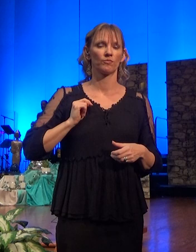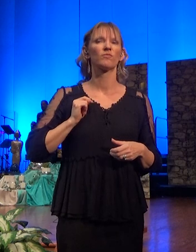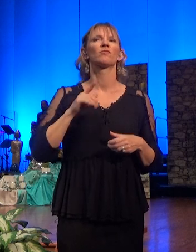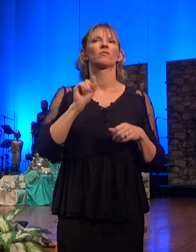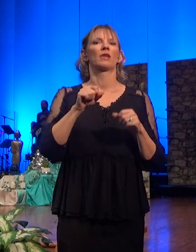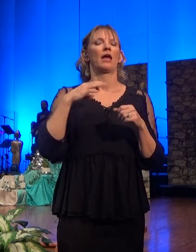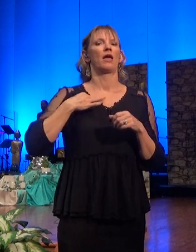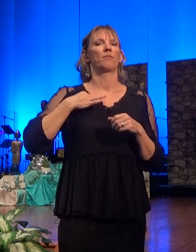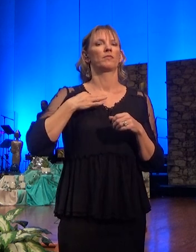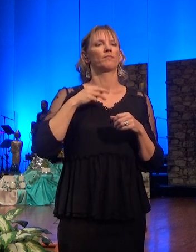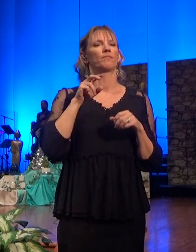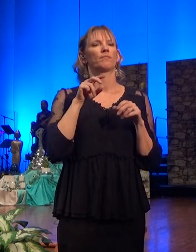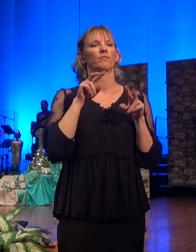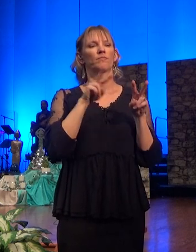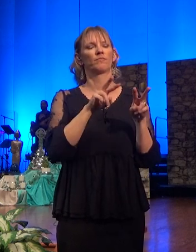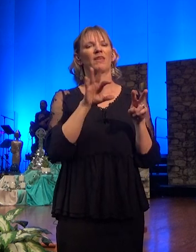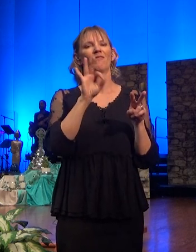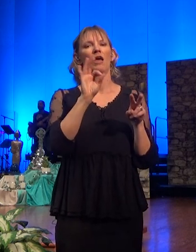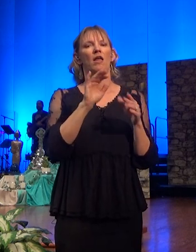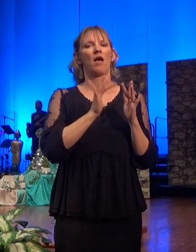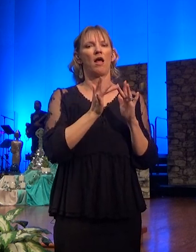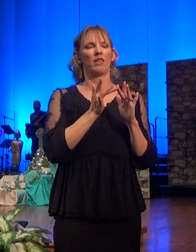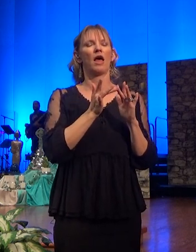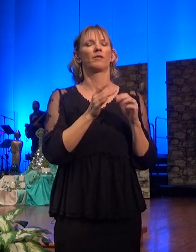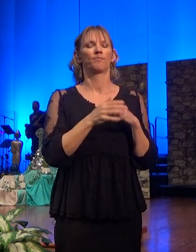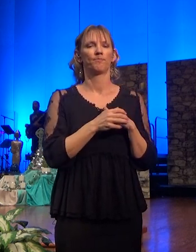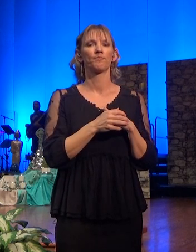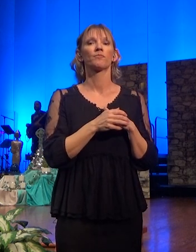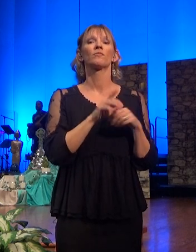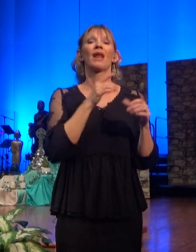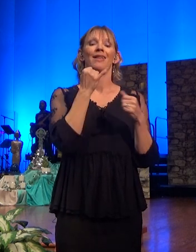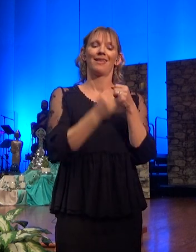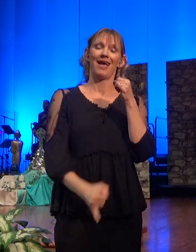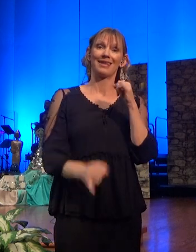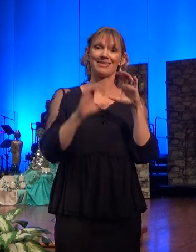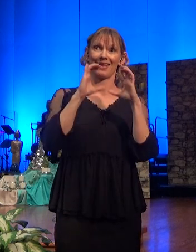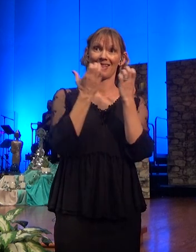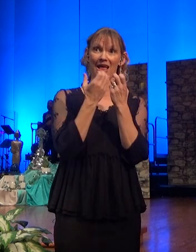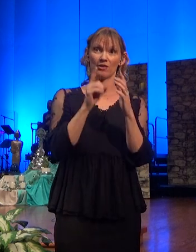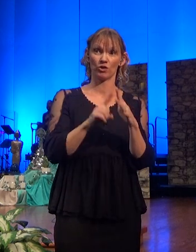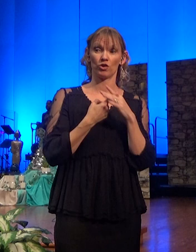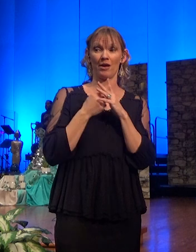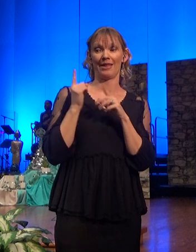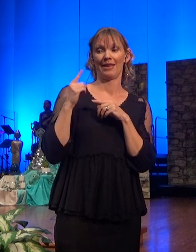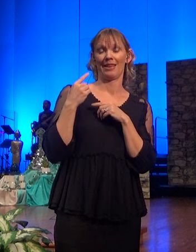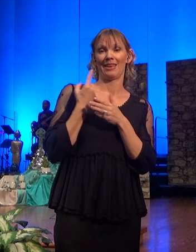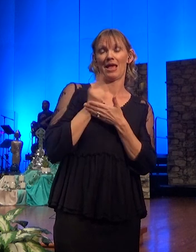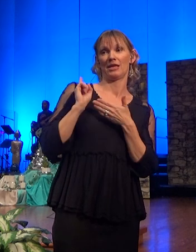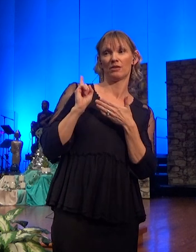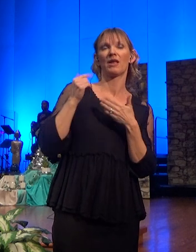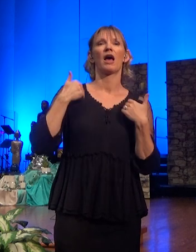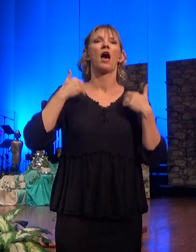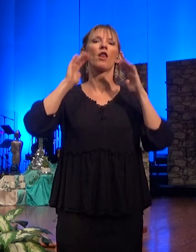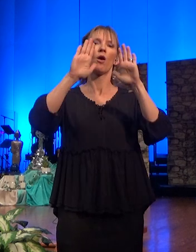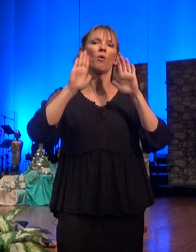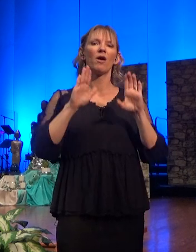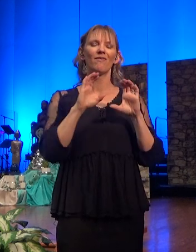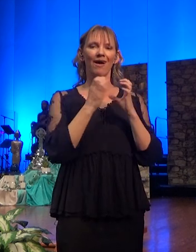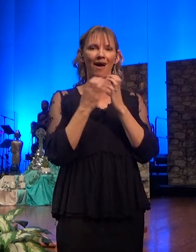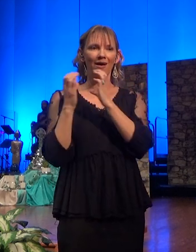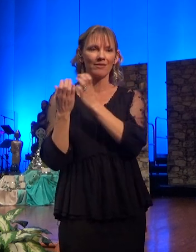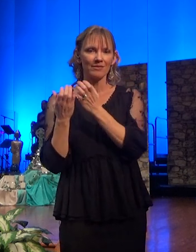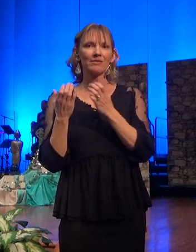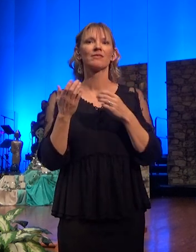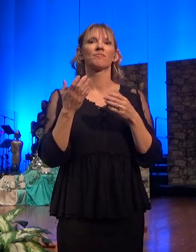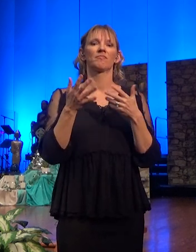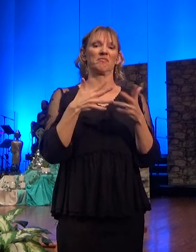application at our website at milehighchurch.org. And lastly, classes launched this last week. We had a wonderful set of classes, and even though it's